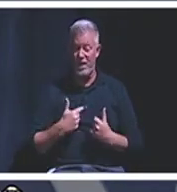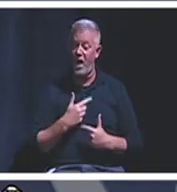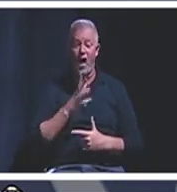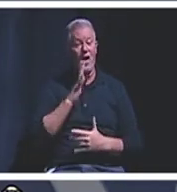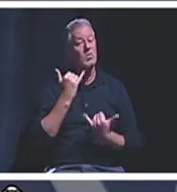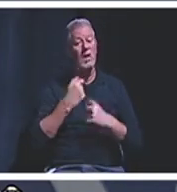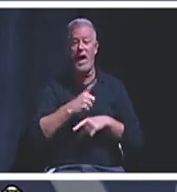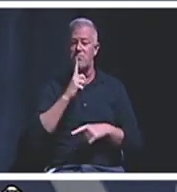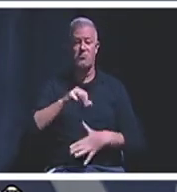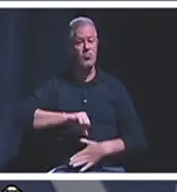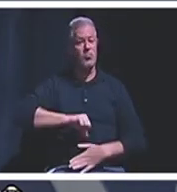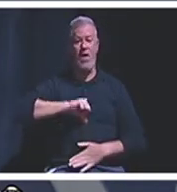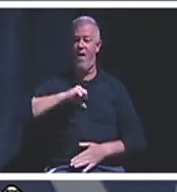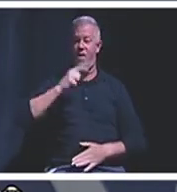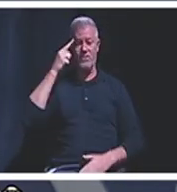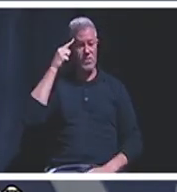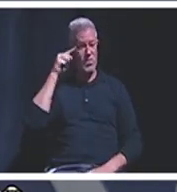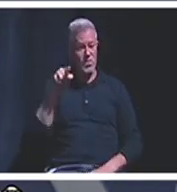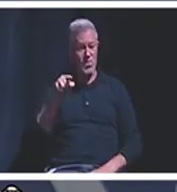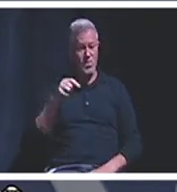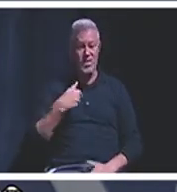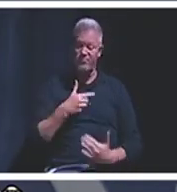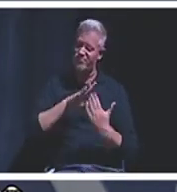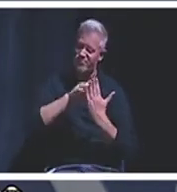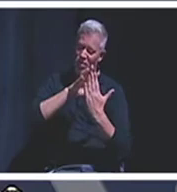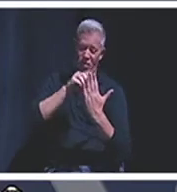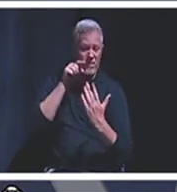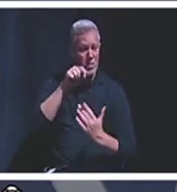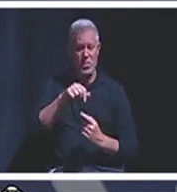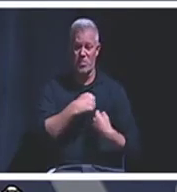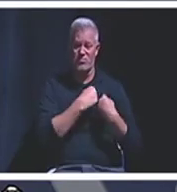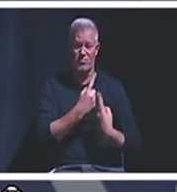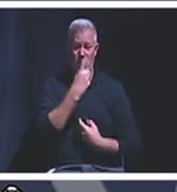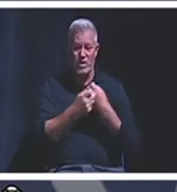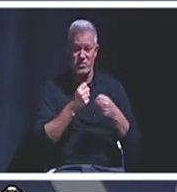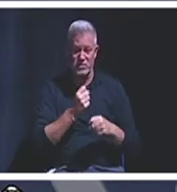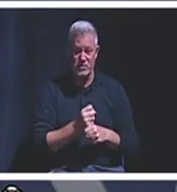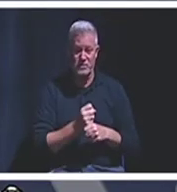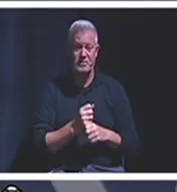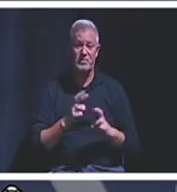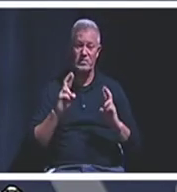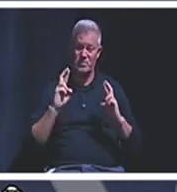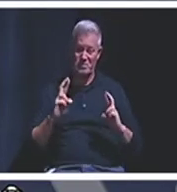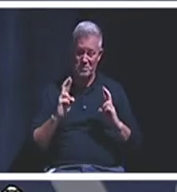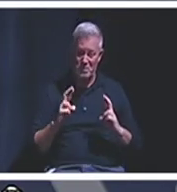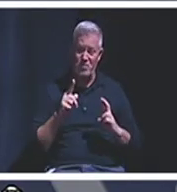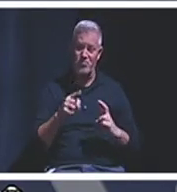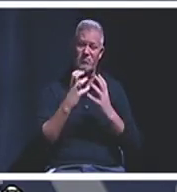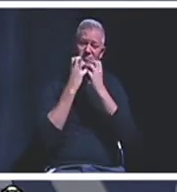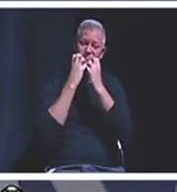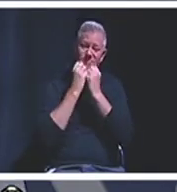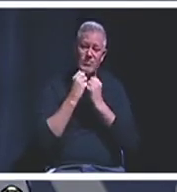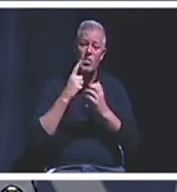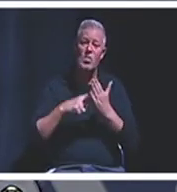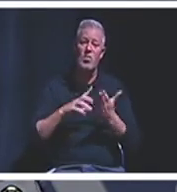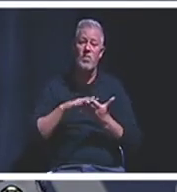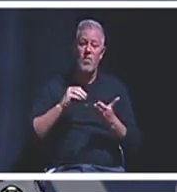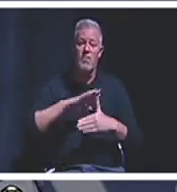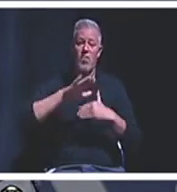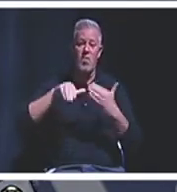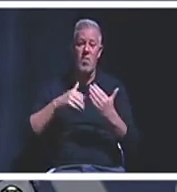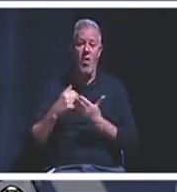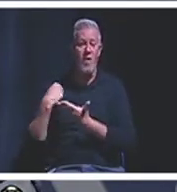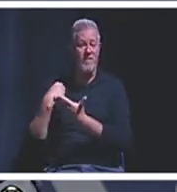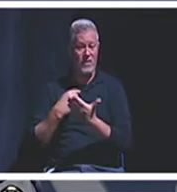today. I have learned so much from you this past year, and I hope you cherish what you have learned from all of us,